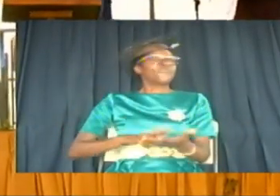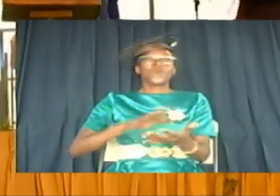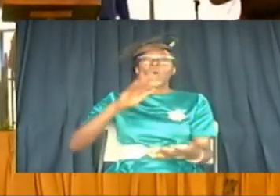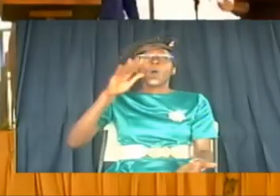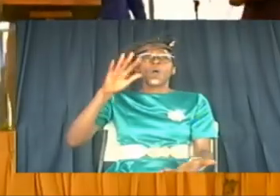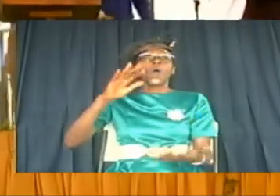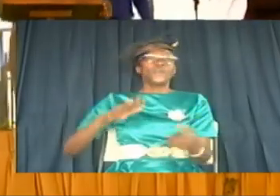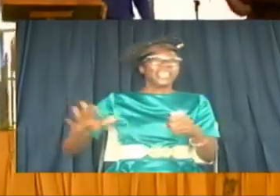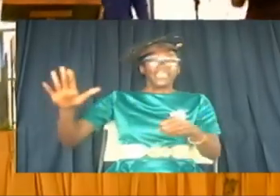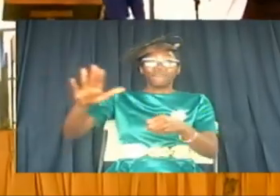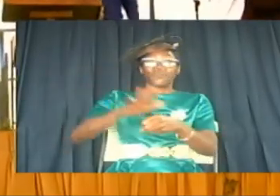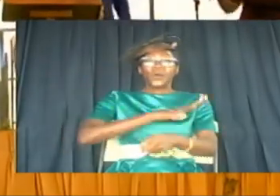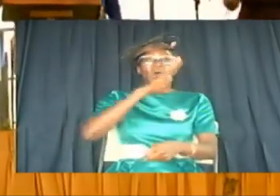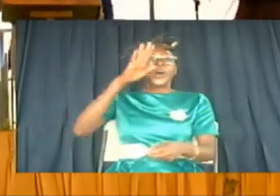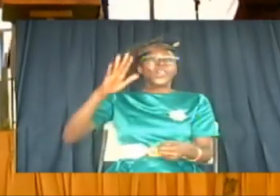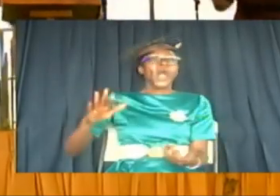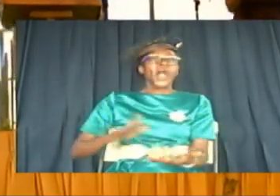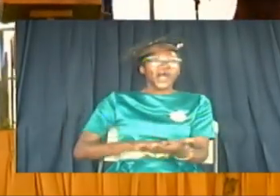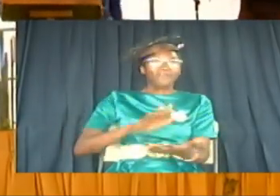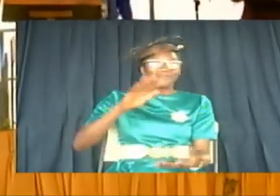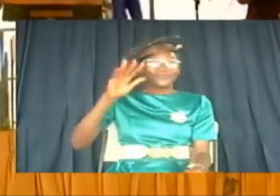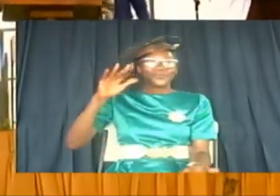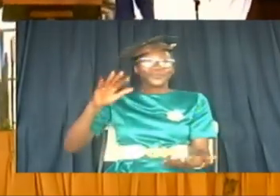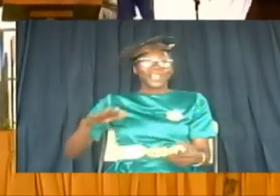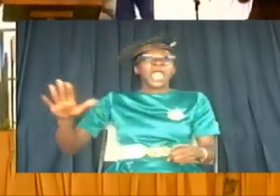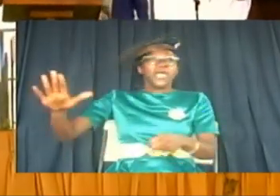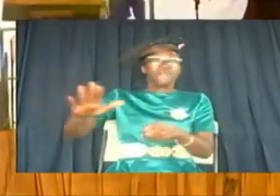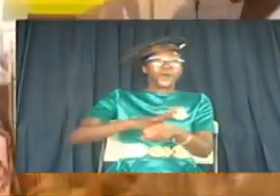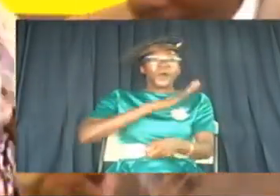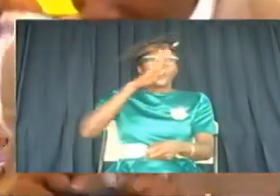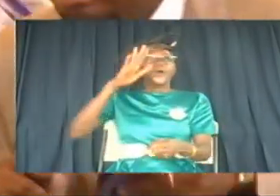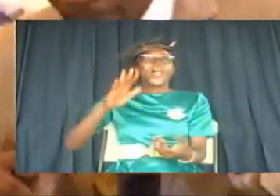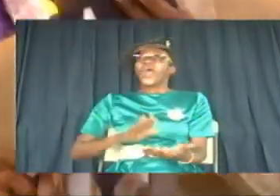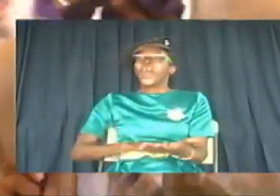We're talking about the Holy Ghost. Hallelujah.